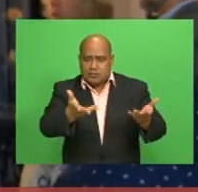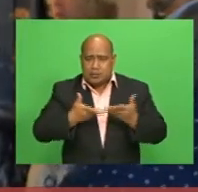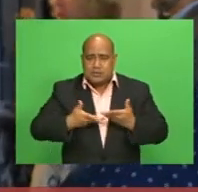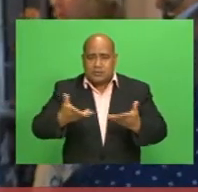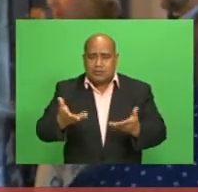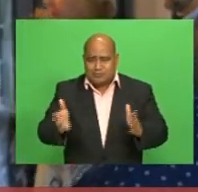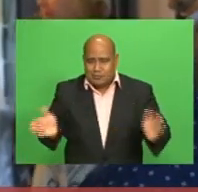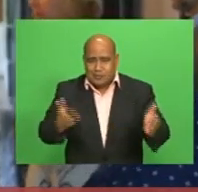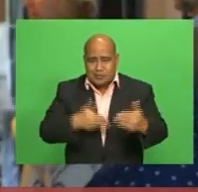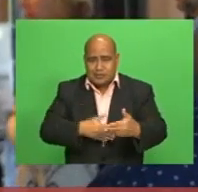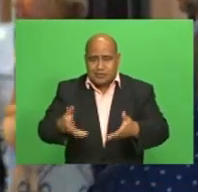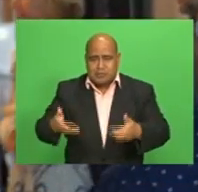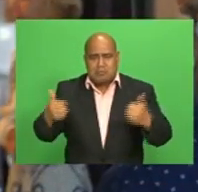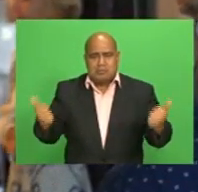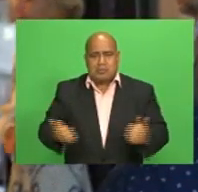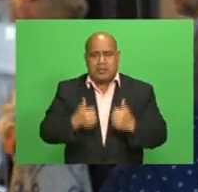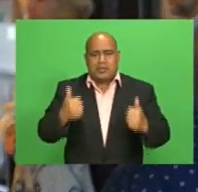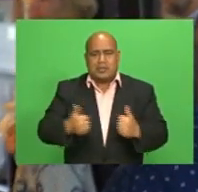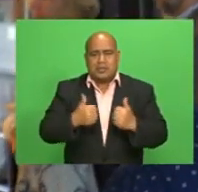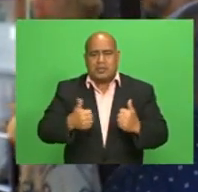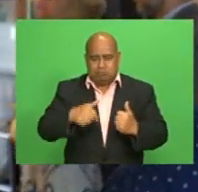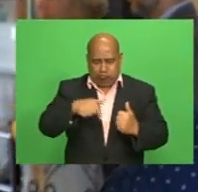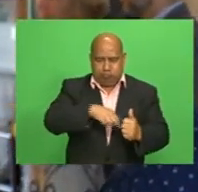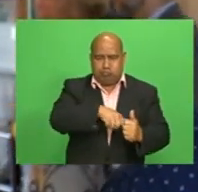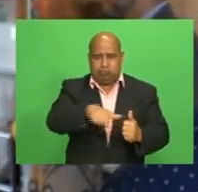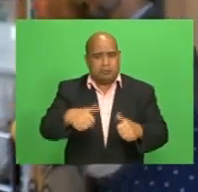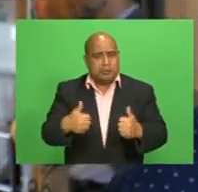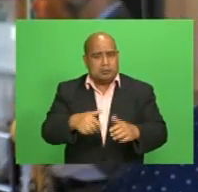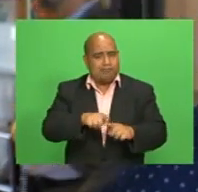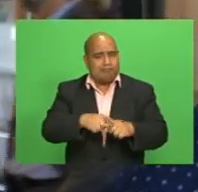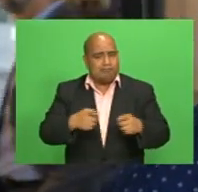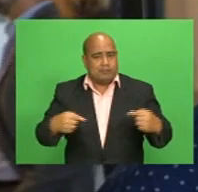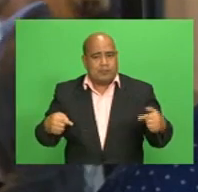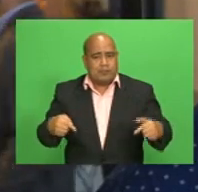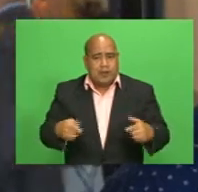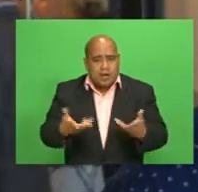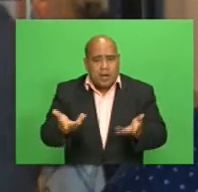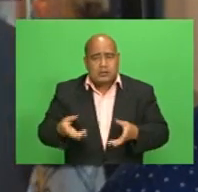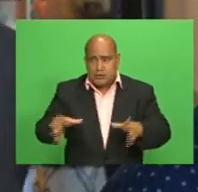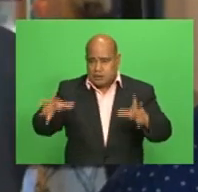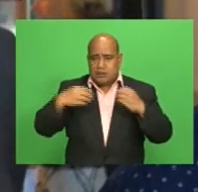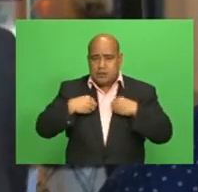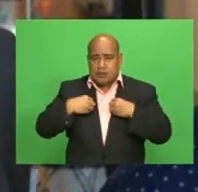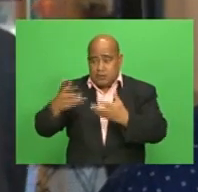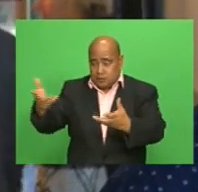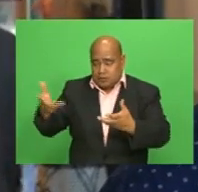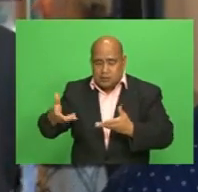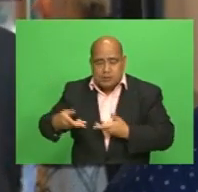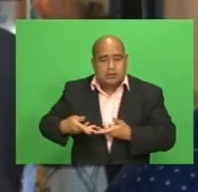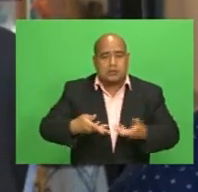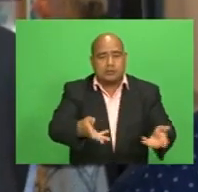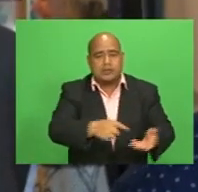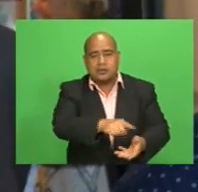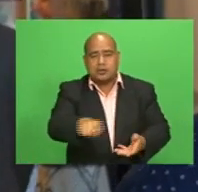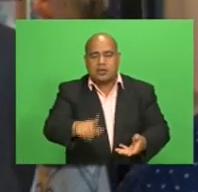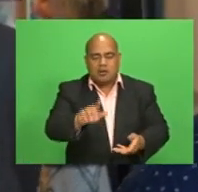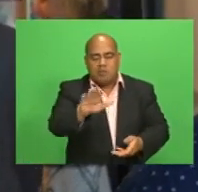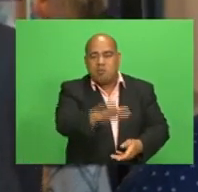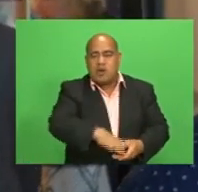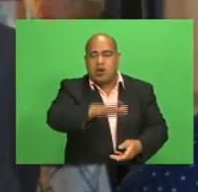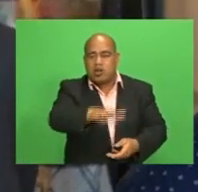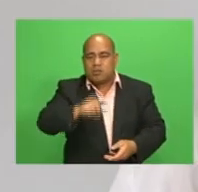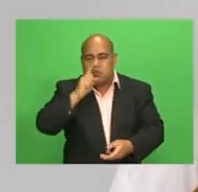stuff in it, and we will take those rations out to the community and give it to the poor, needy and those most vulnerable